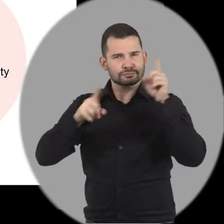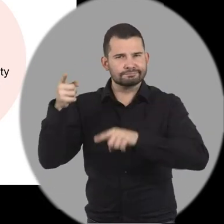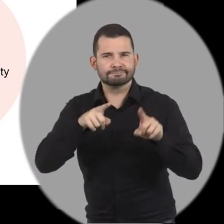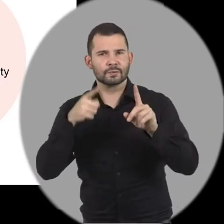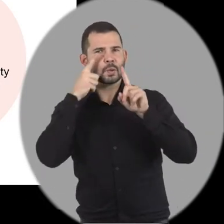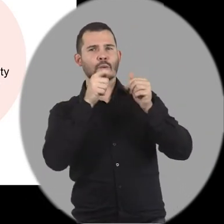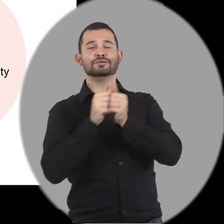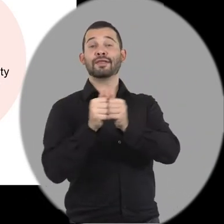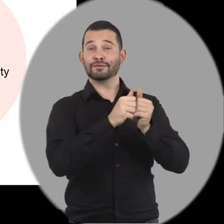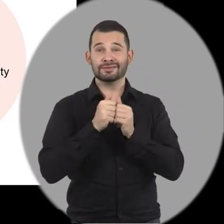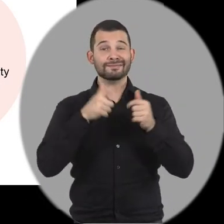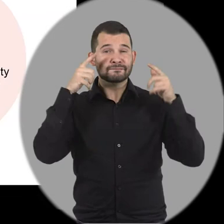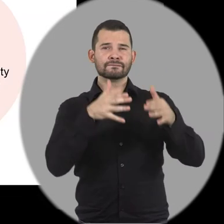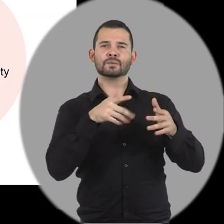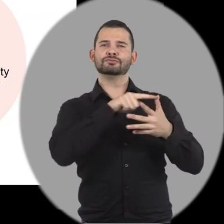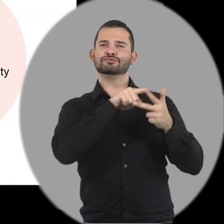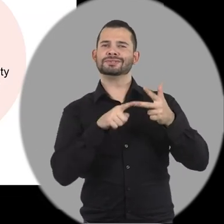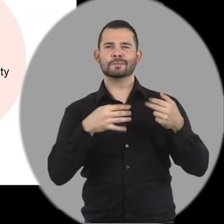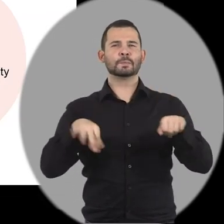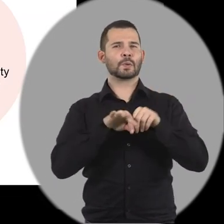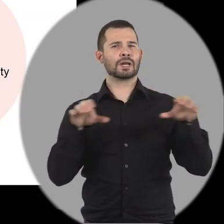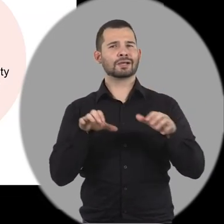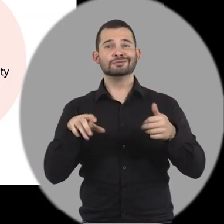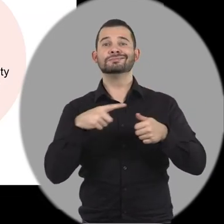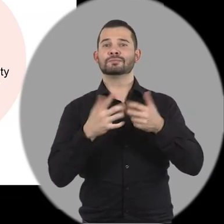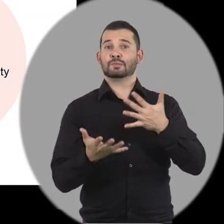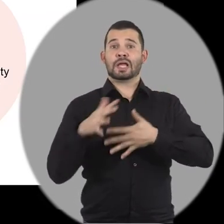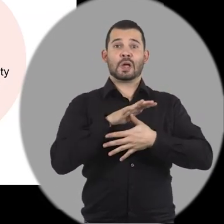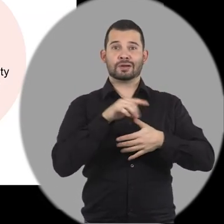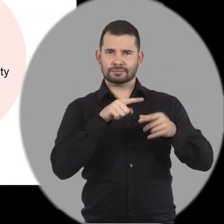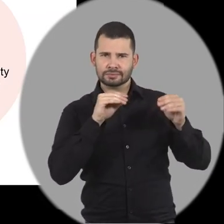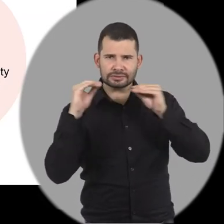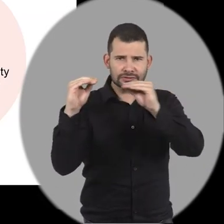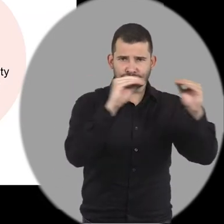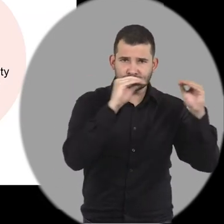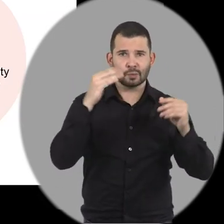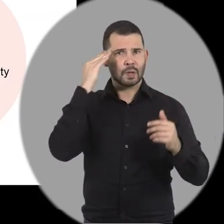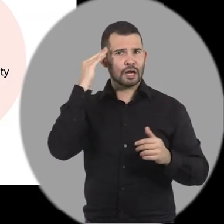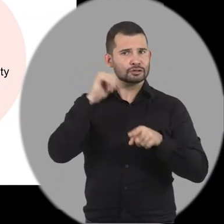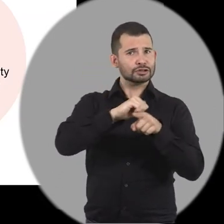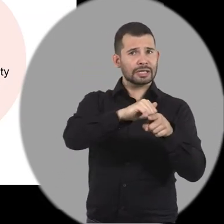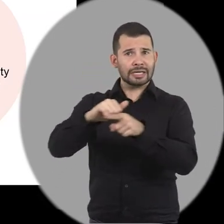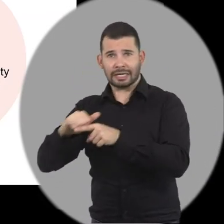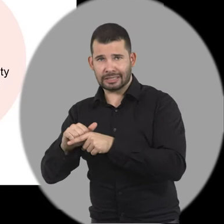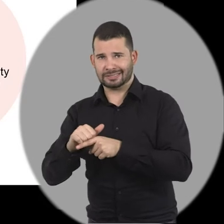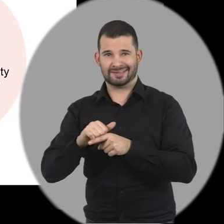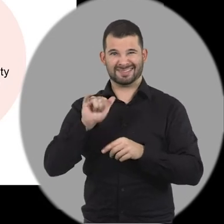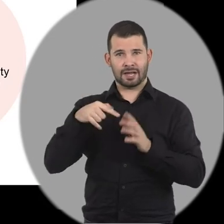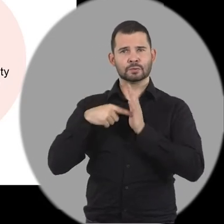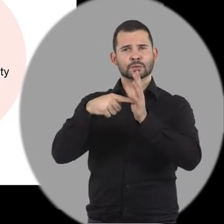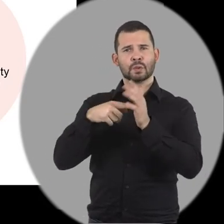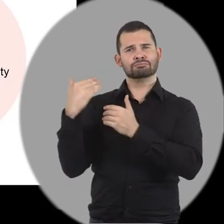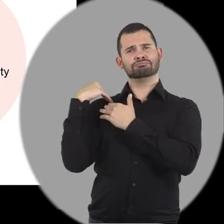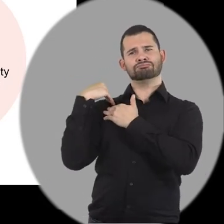we're focusing on a number of key actions. We've prioritized education and awareness training. Our approach in rolling out this training was to